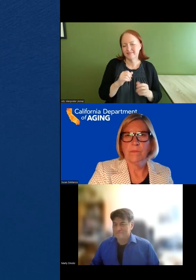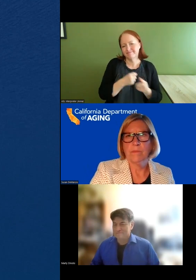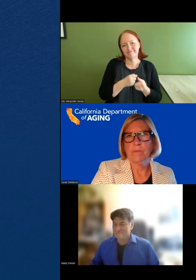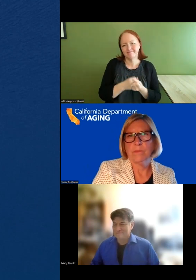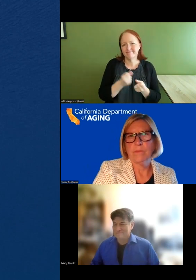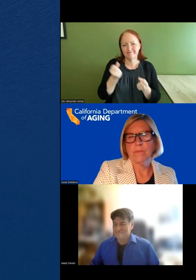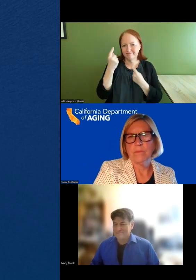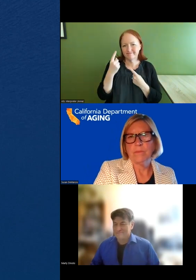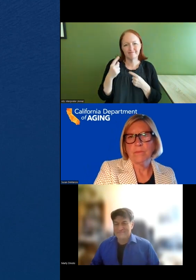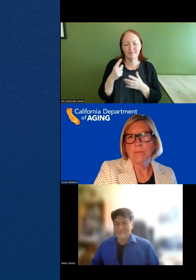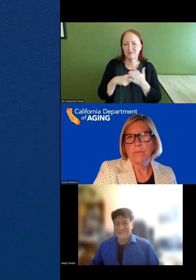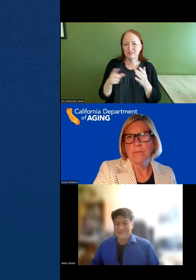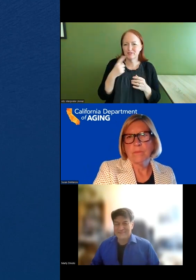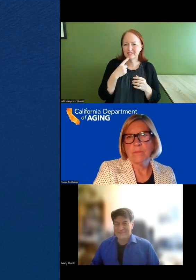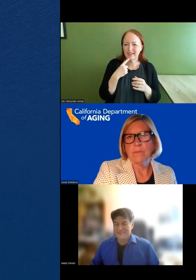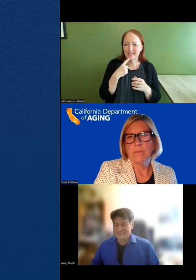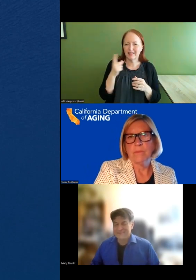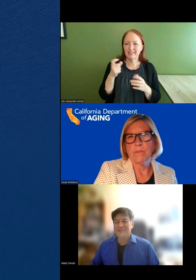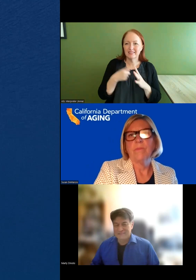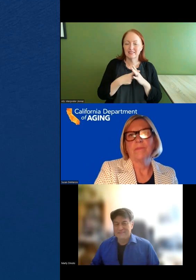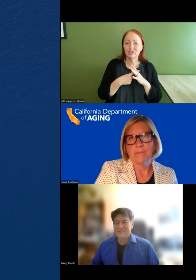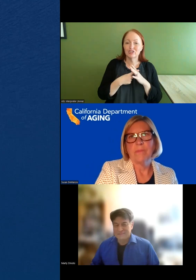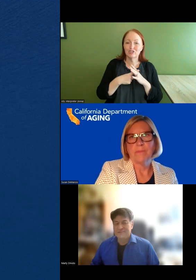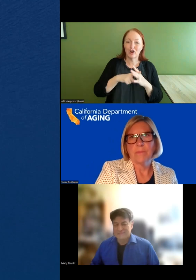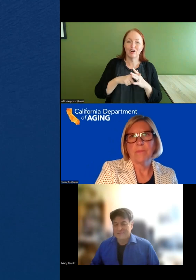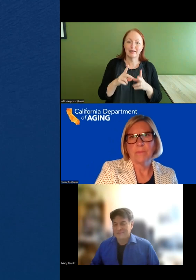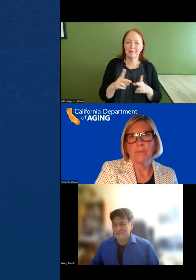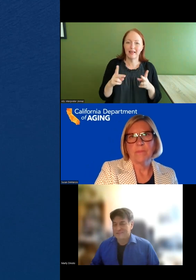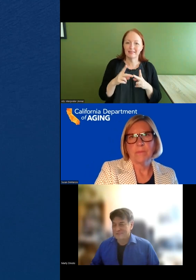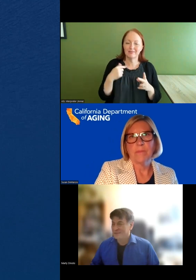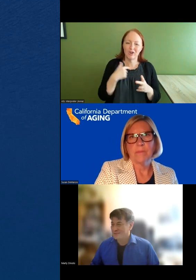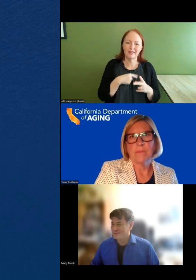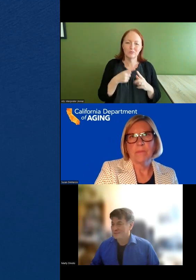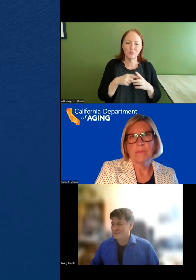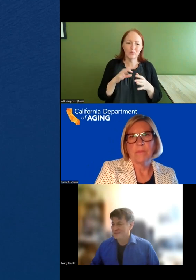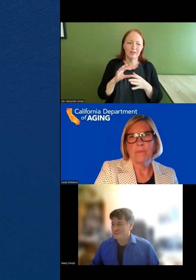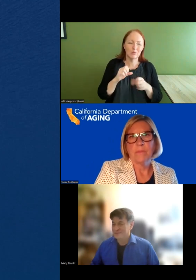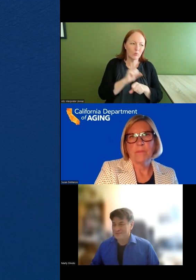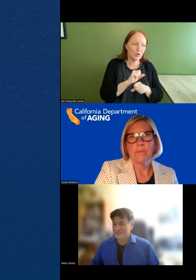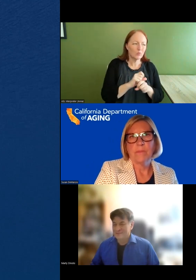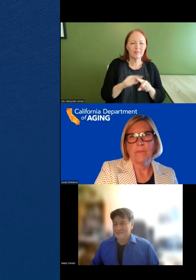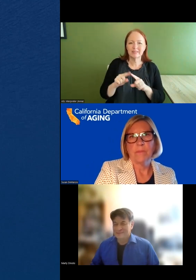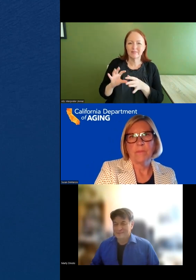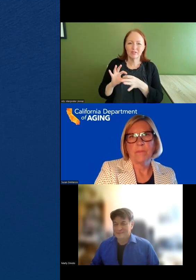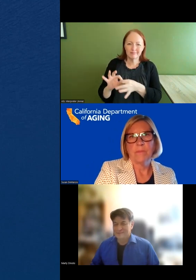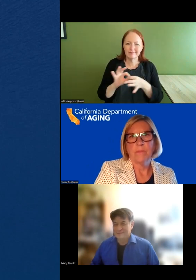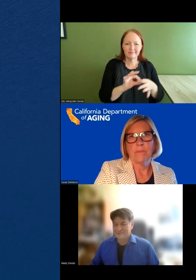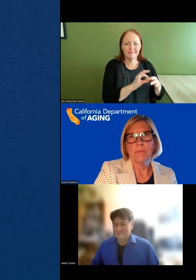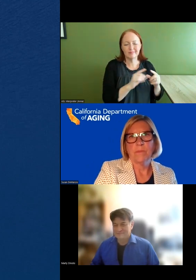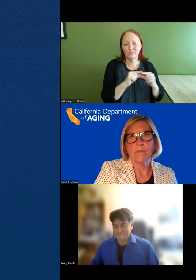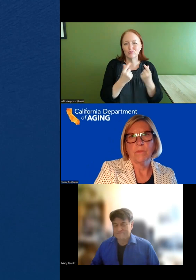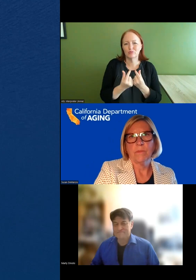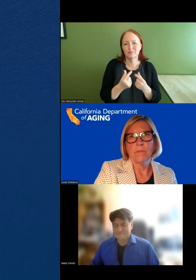And I think this is a launching point for us. And as we start working with different marginalized groups, things